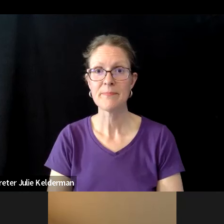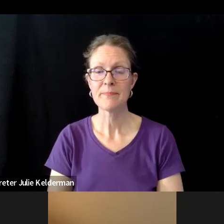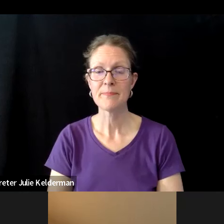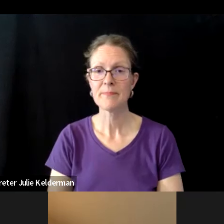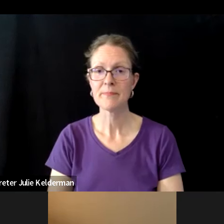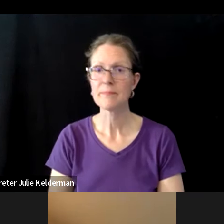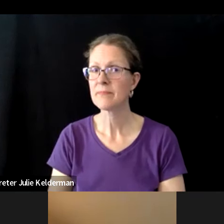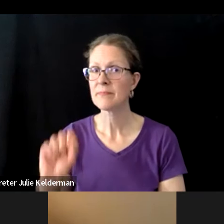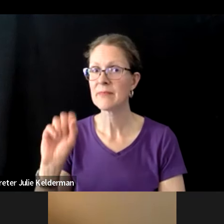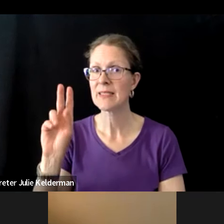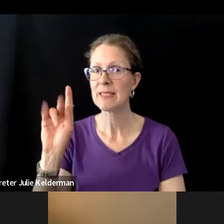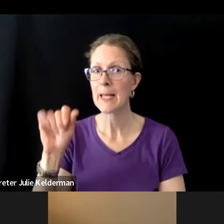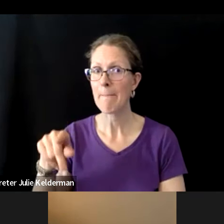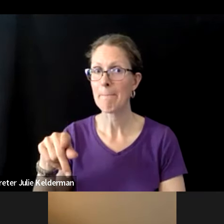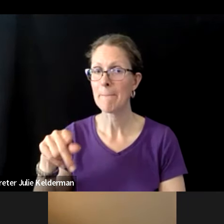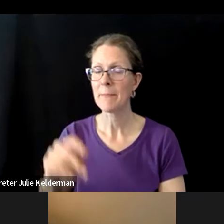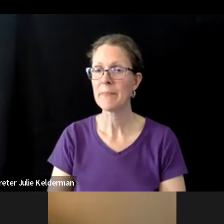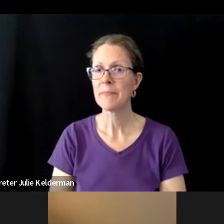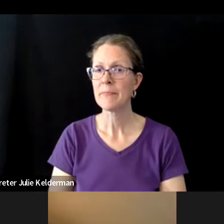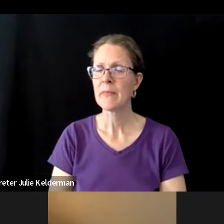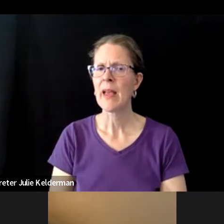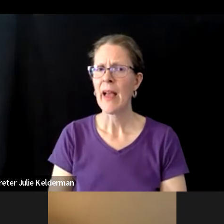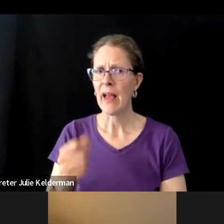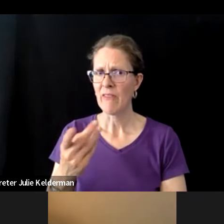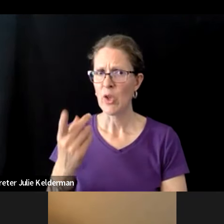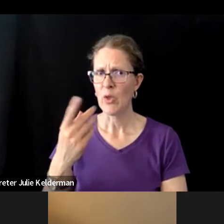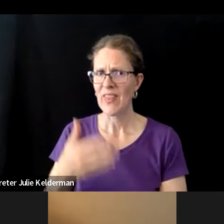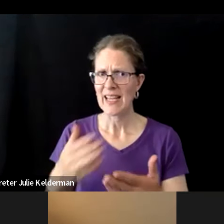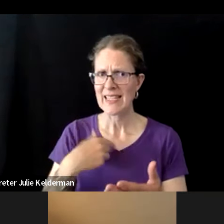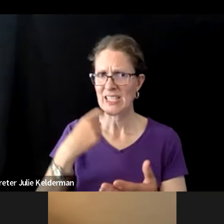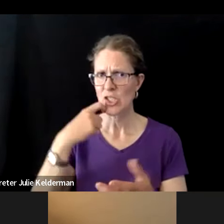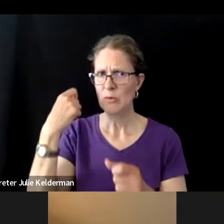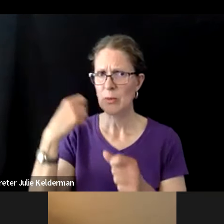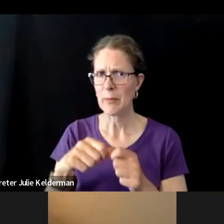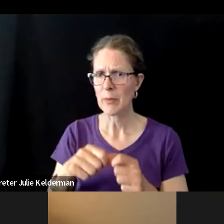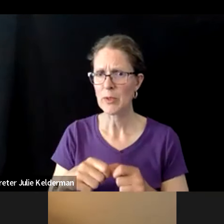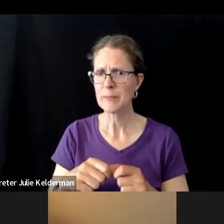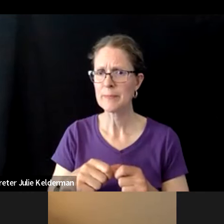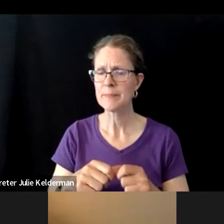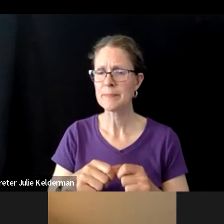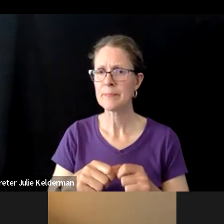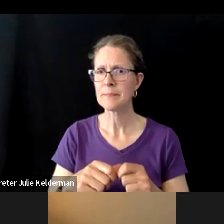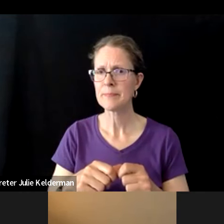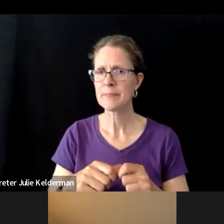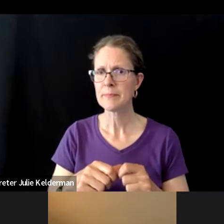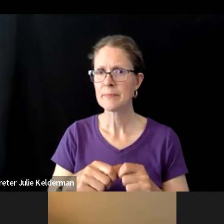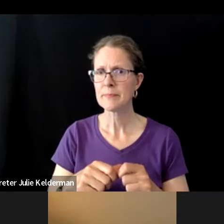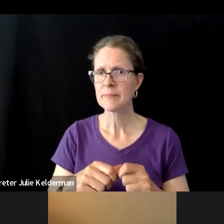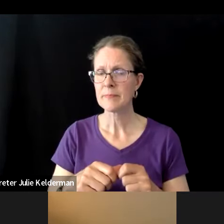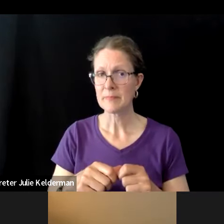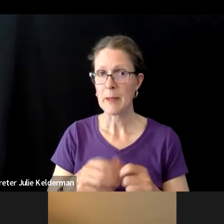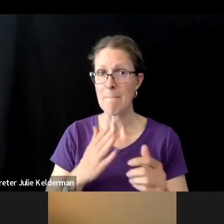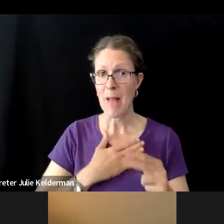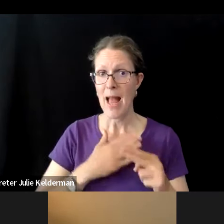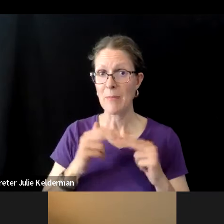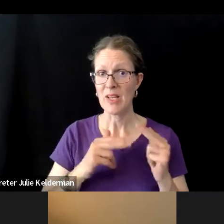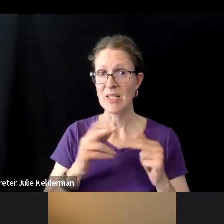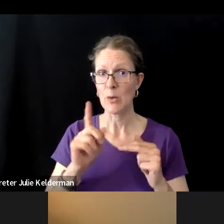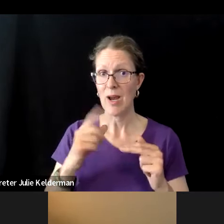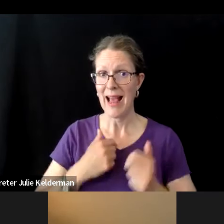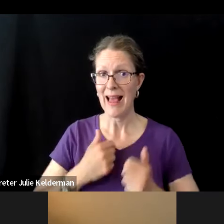There's couple things I just remembered, which is sort of because of what happened with the building in which I now live, which is a condo